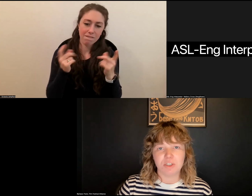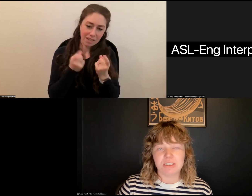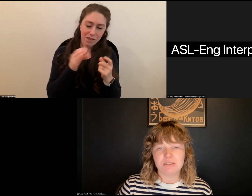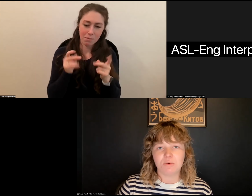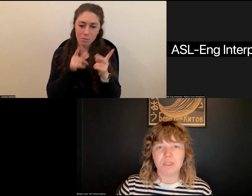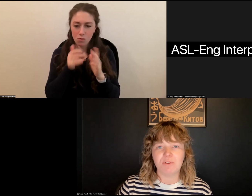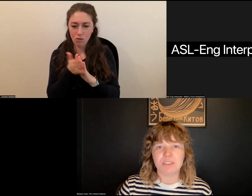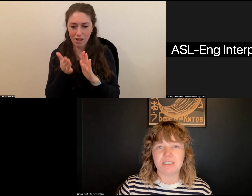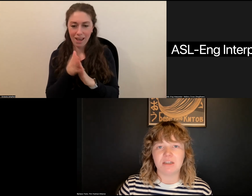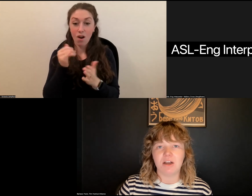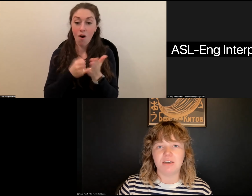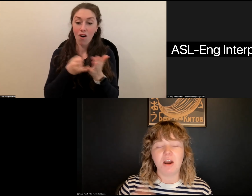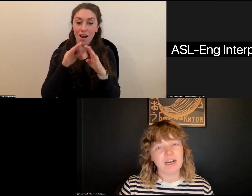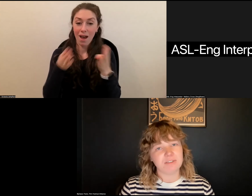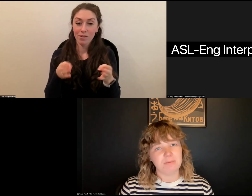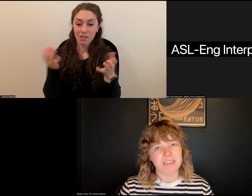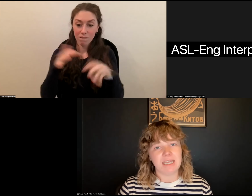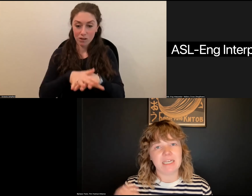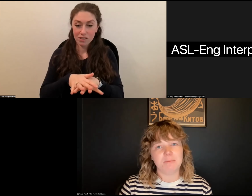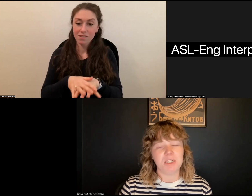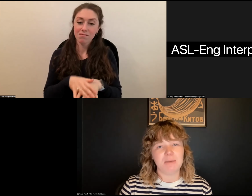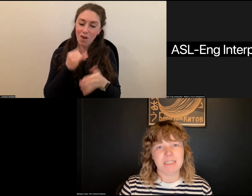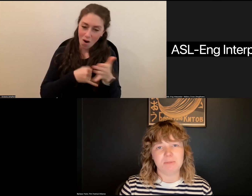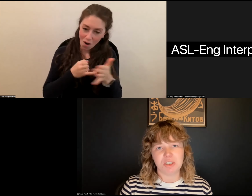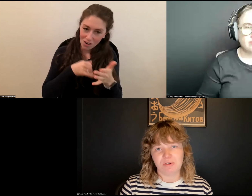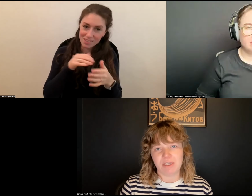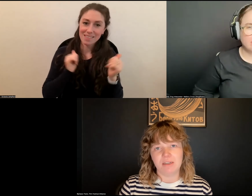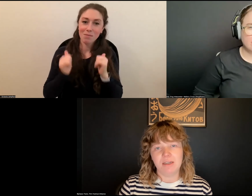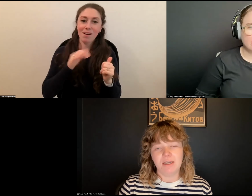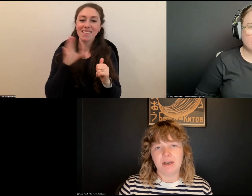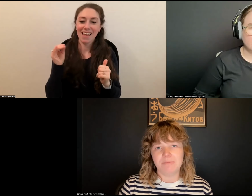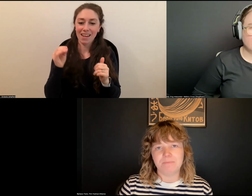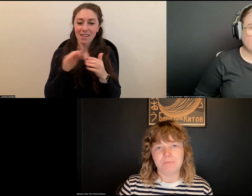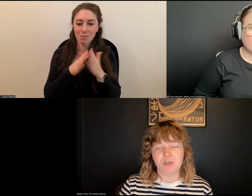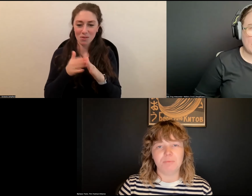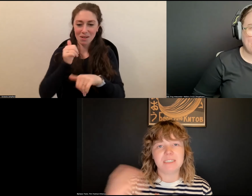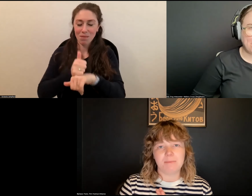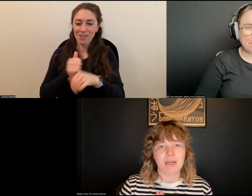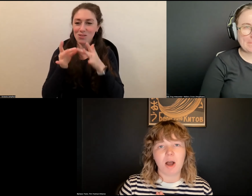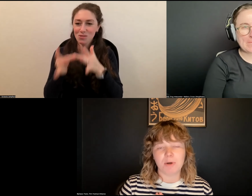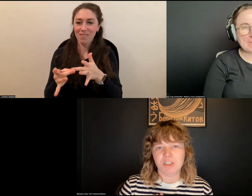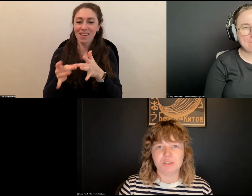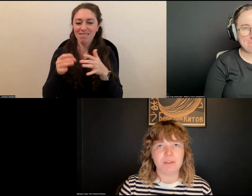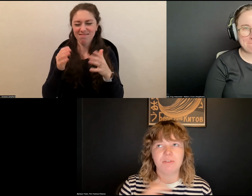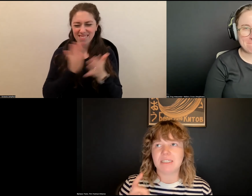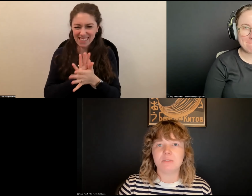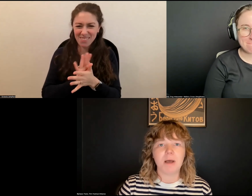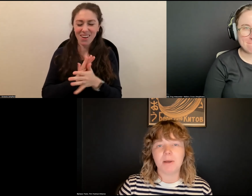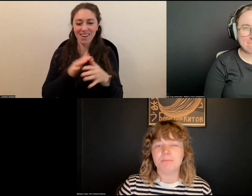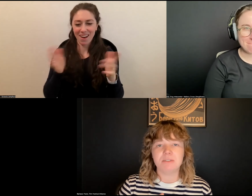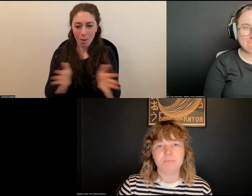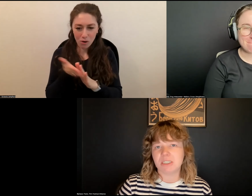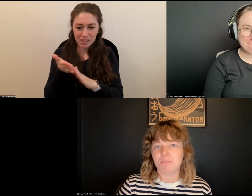House Convergence, which focuses on art house cinemas and community-based mission-driven cinema operations, whether